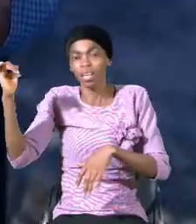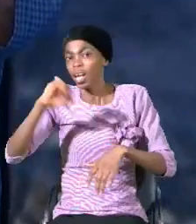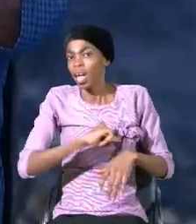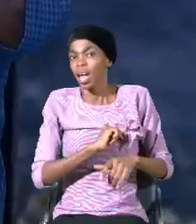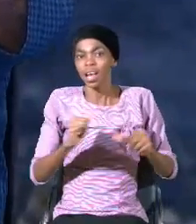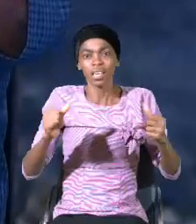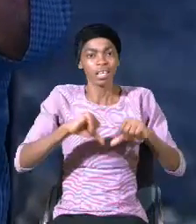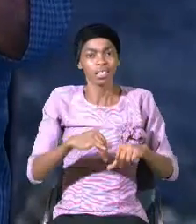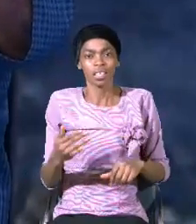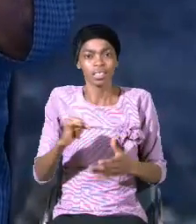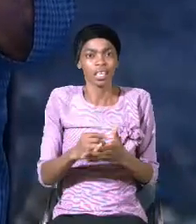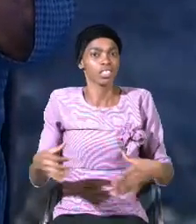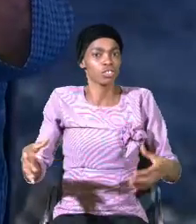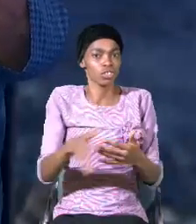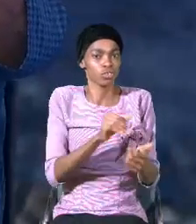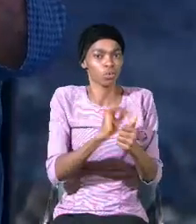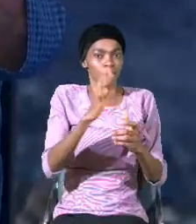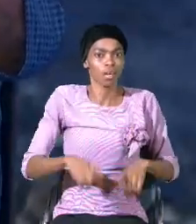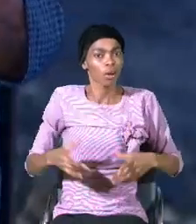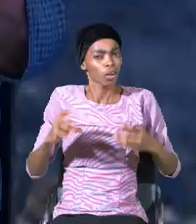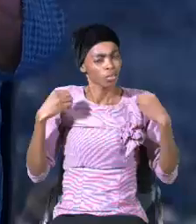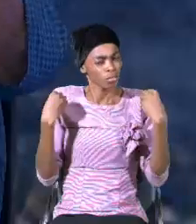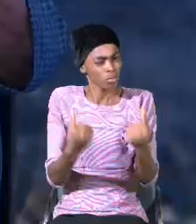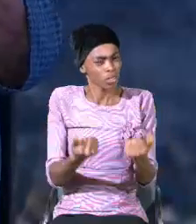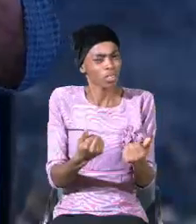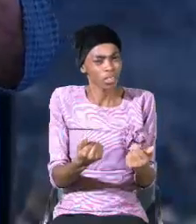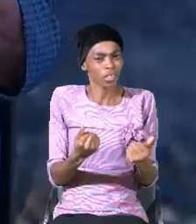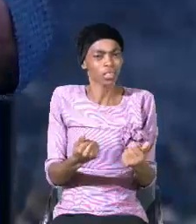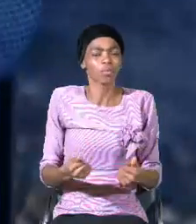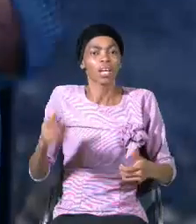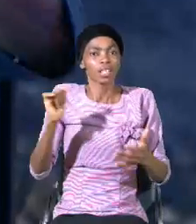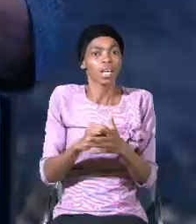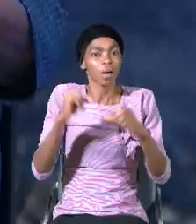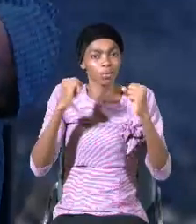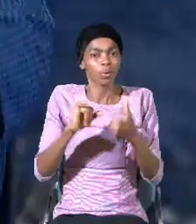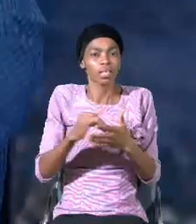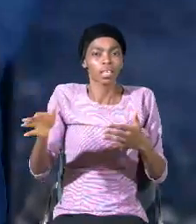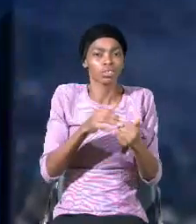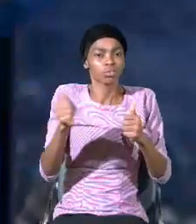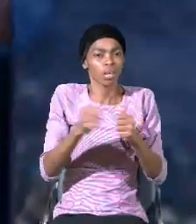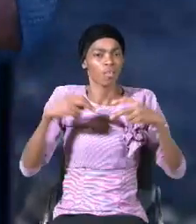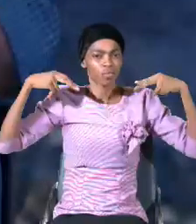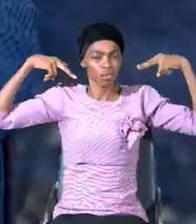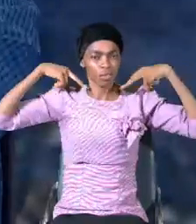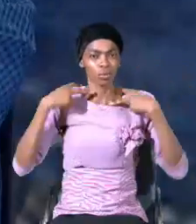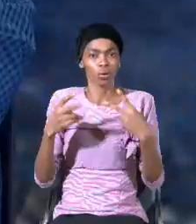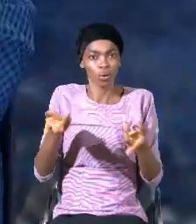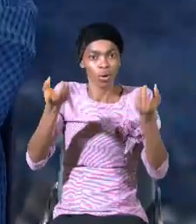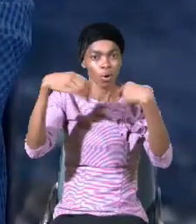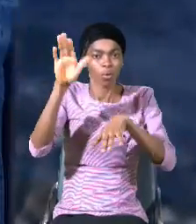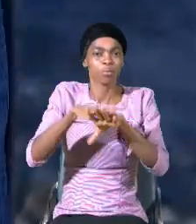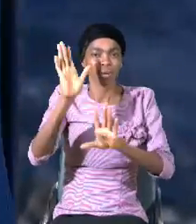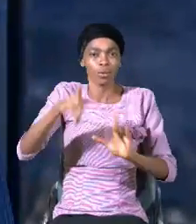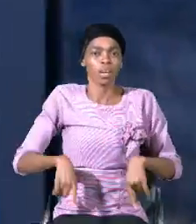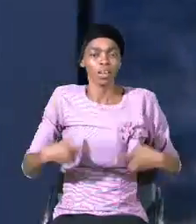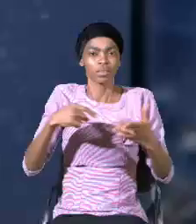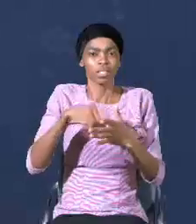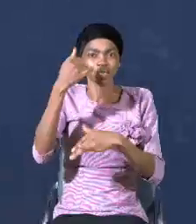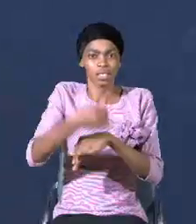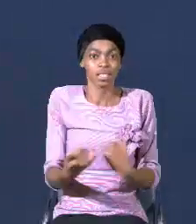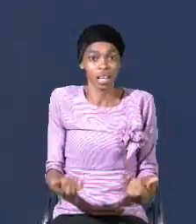sudden, that power that shatters every chain and breaks every yoke comes upon your life tonight, and